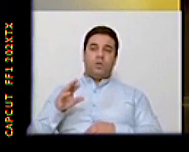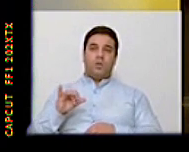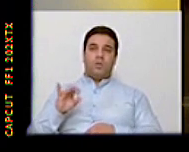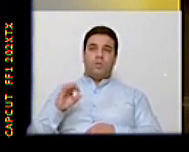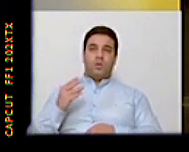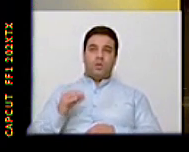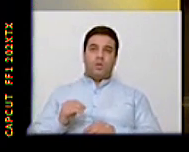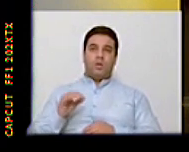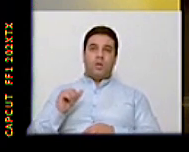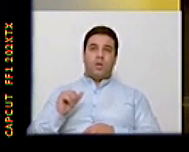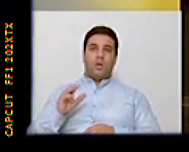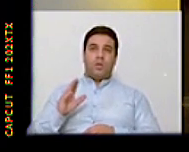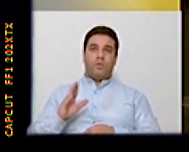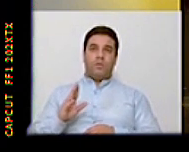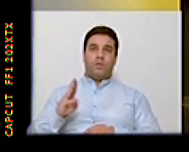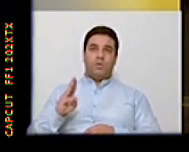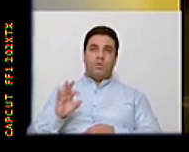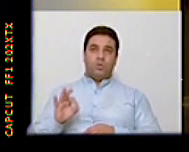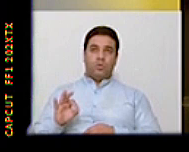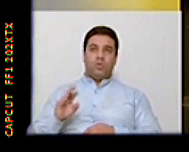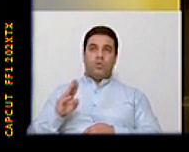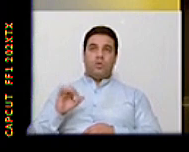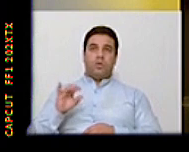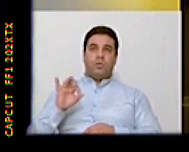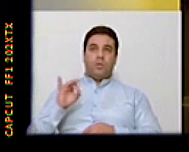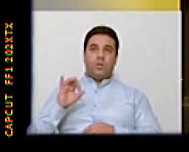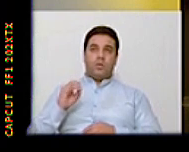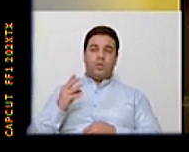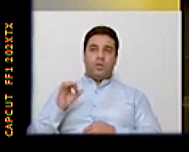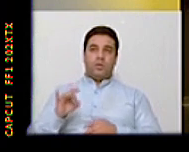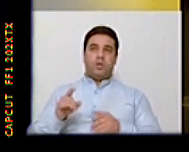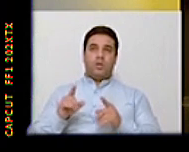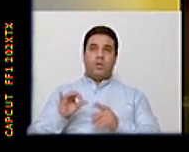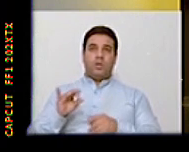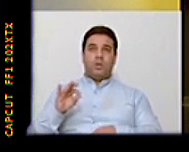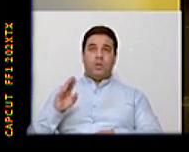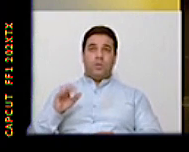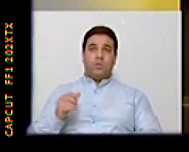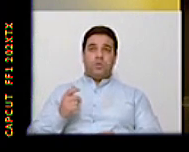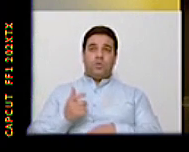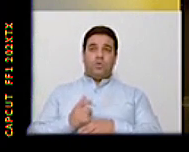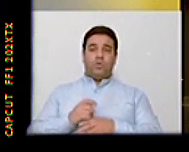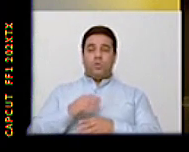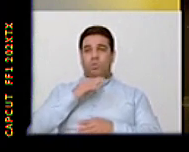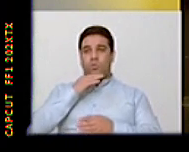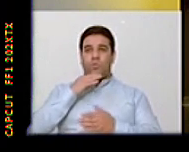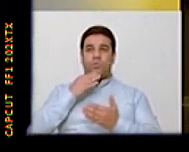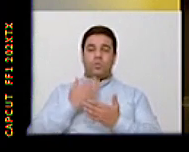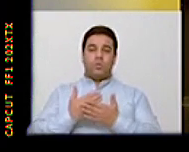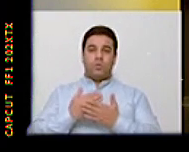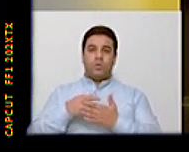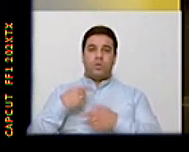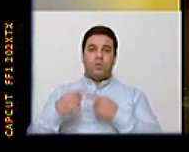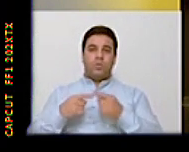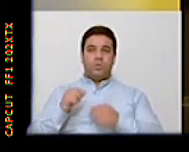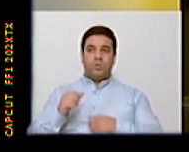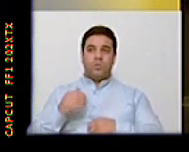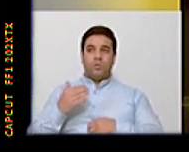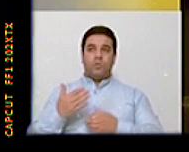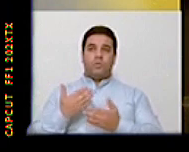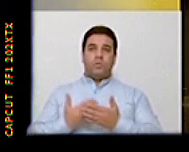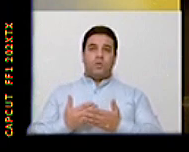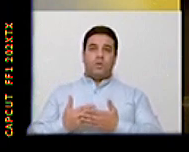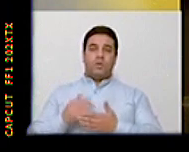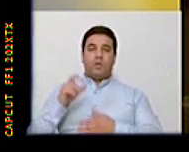tebranishlarni avto tebranishlar deyiladi. Avto tebranishlar sistemasiga juda ham ko'p misollar keltirishimiz mumkin.